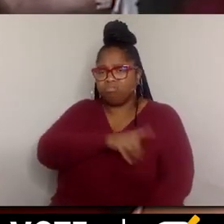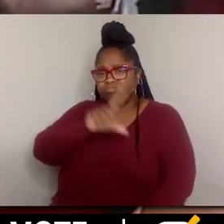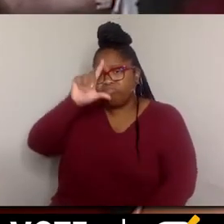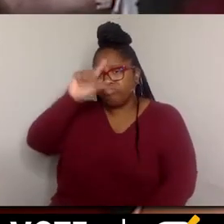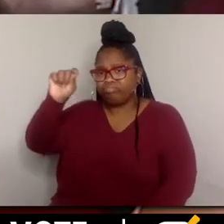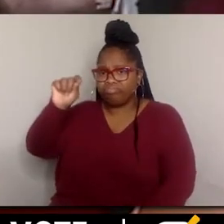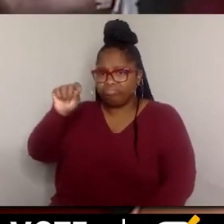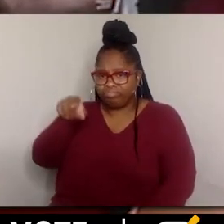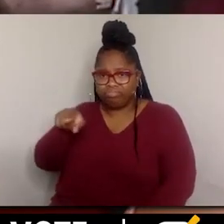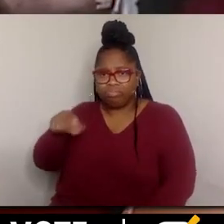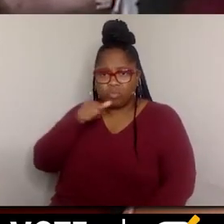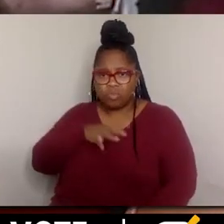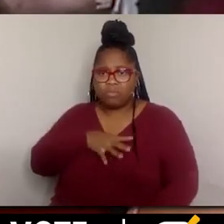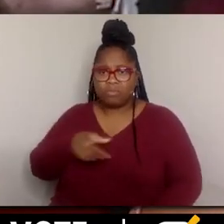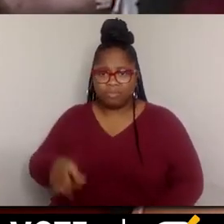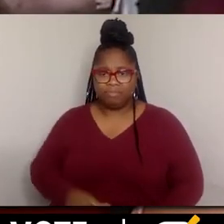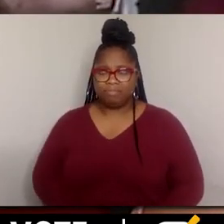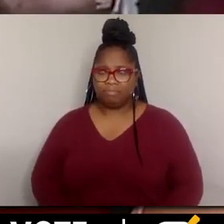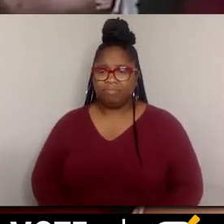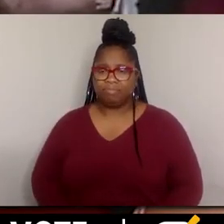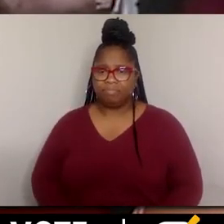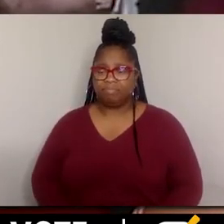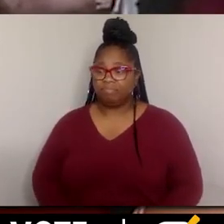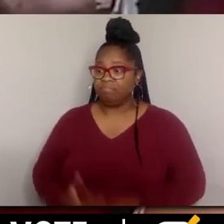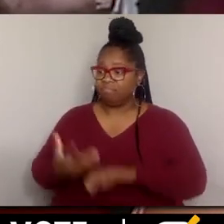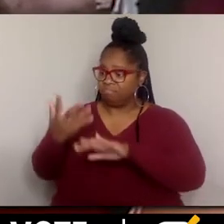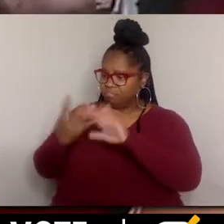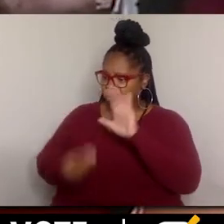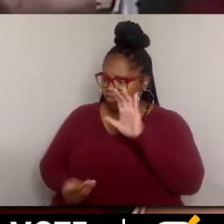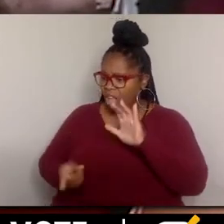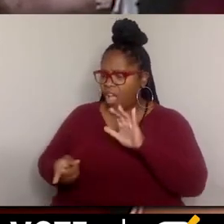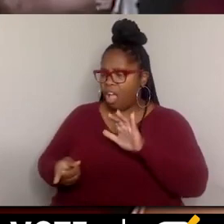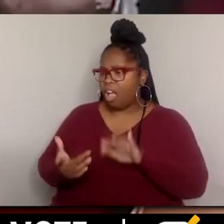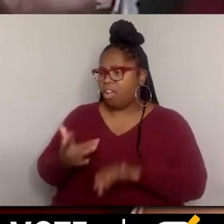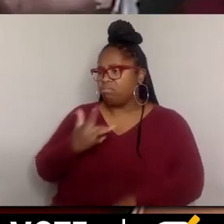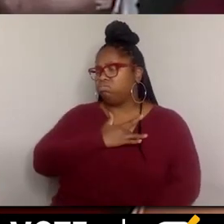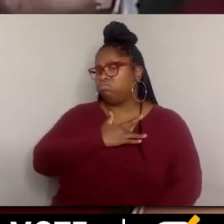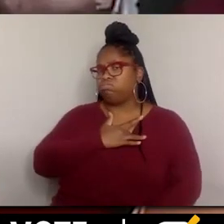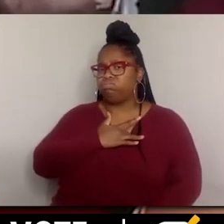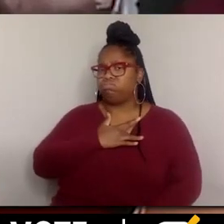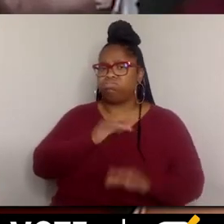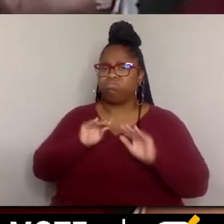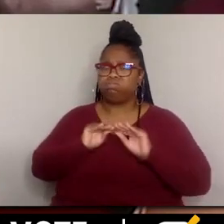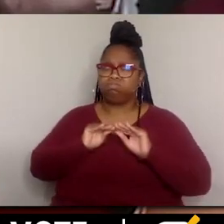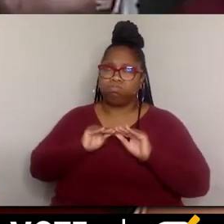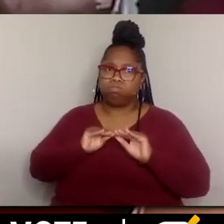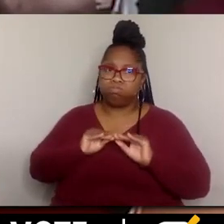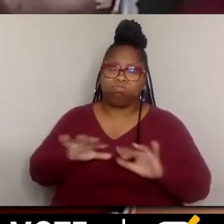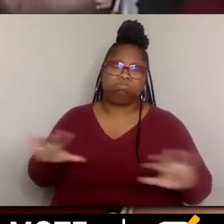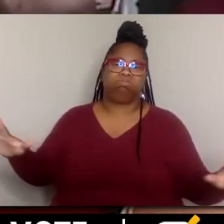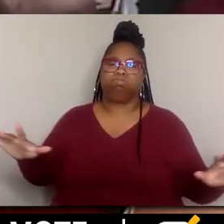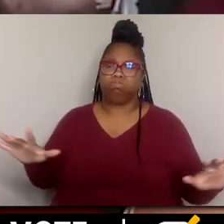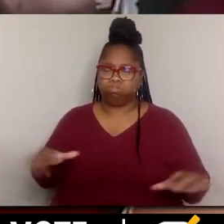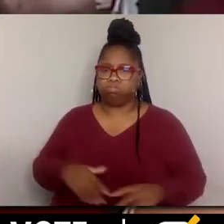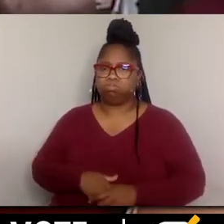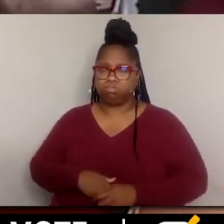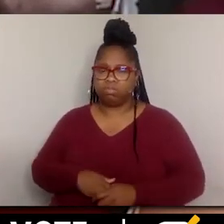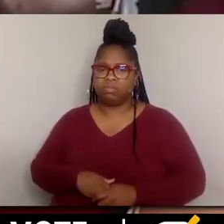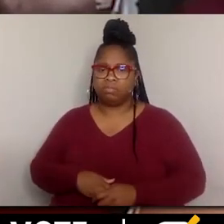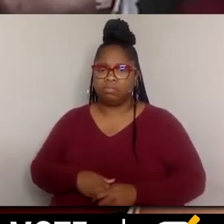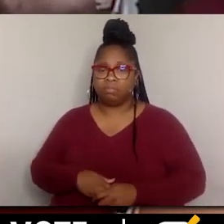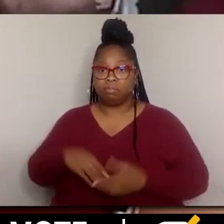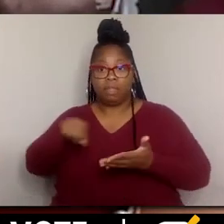champion. It's a loss that will be felt for generations. And this